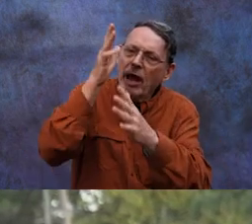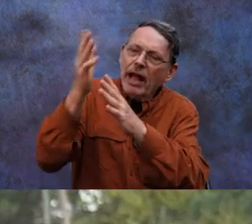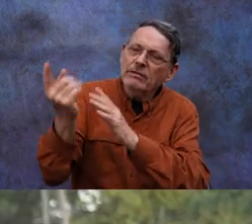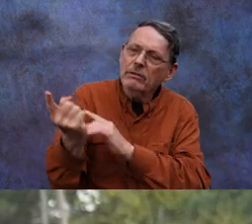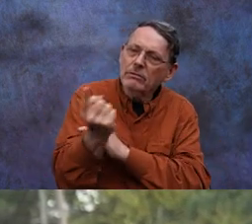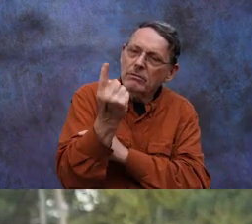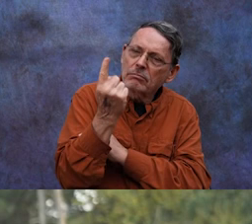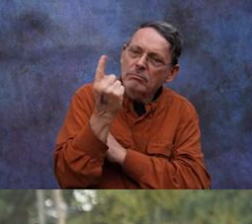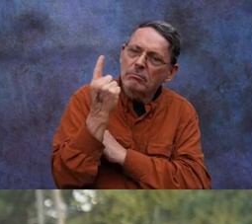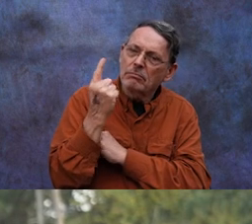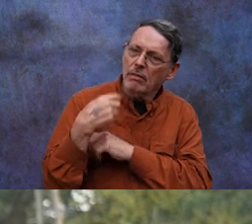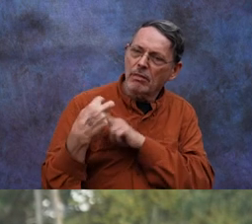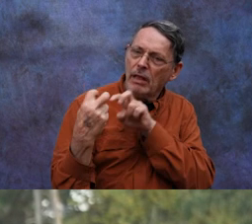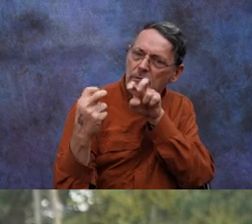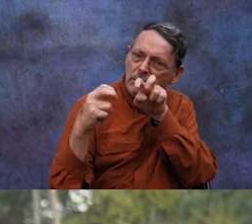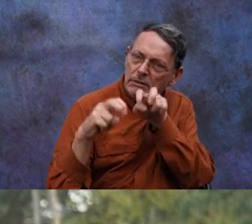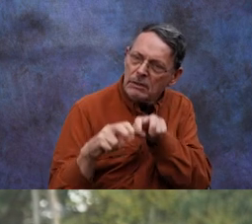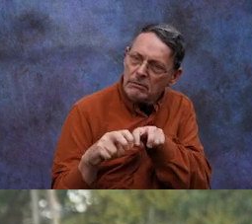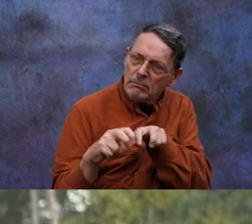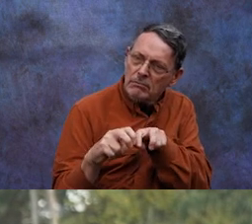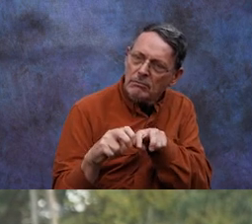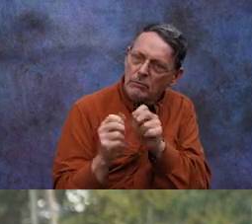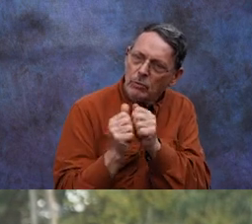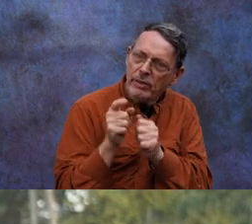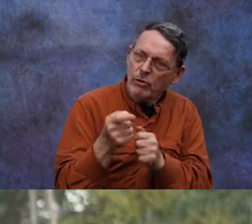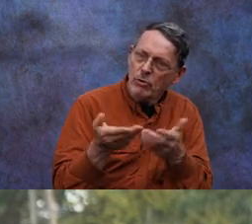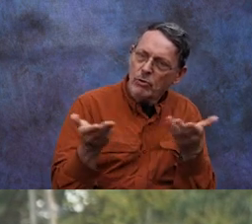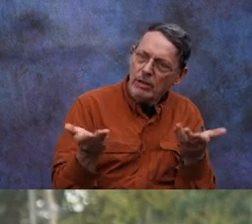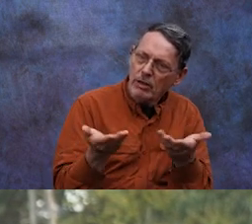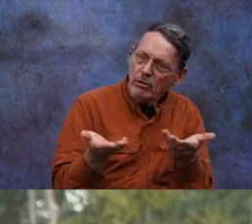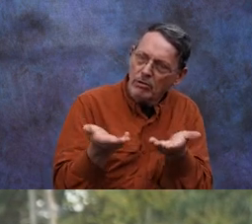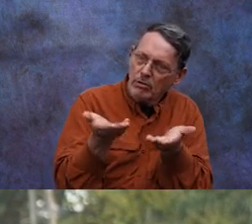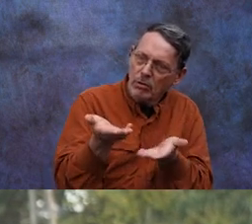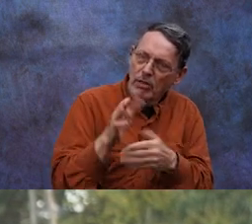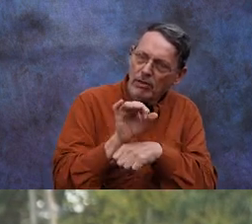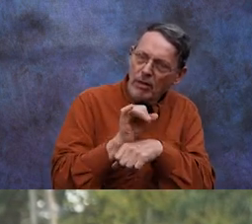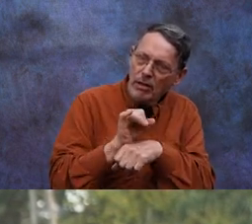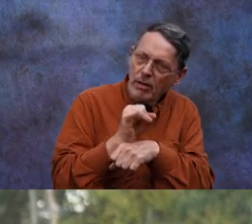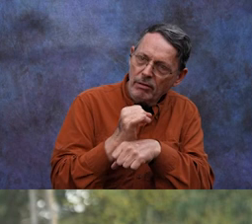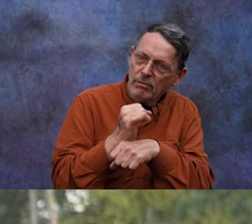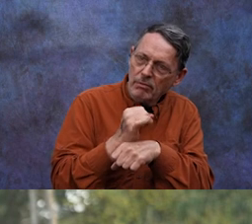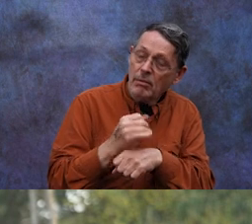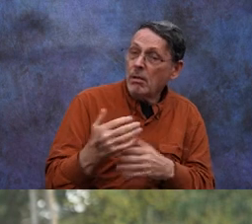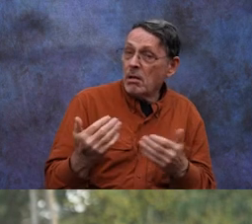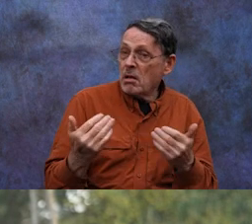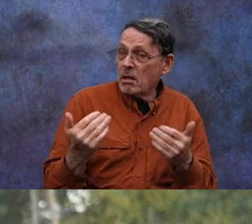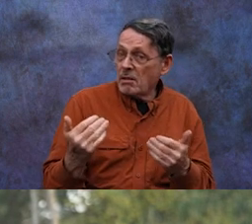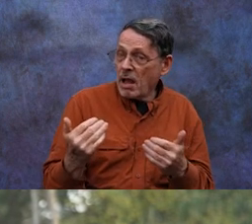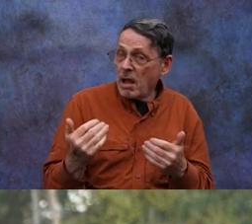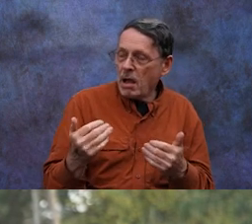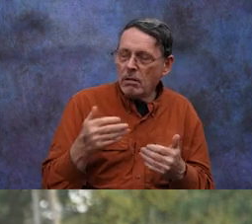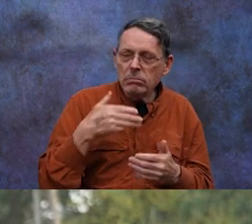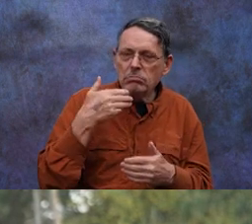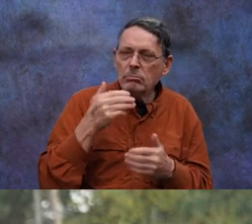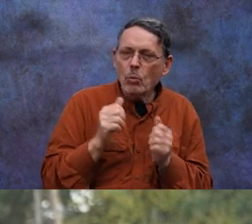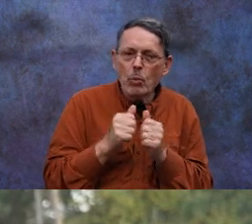and sits beside you here on the island. And now, among the